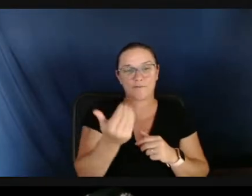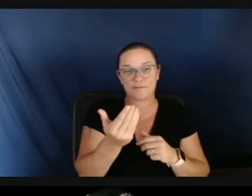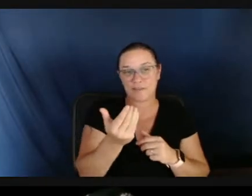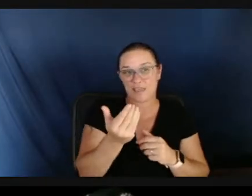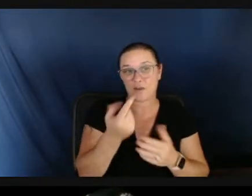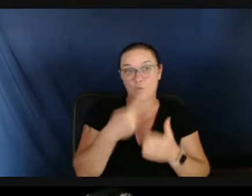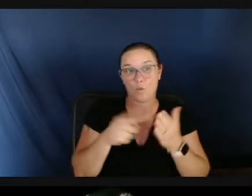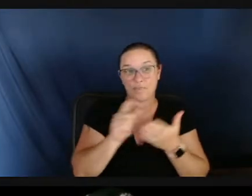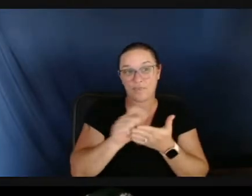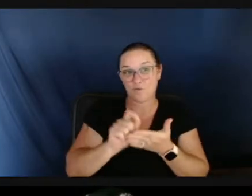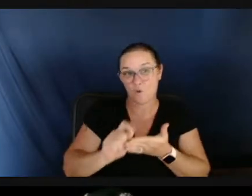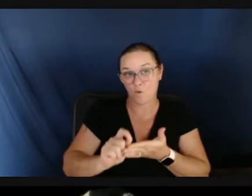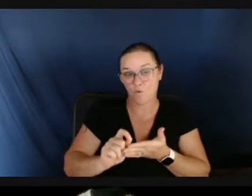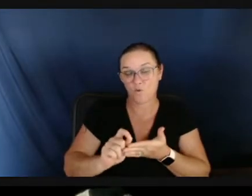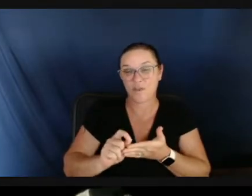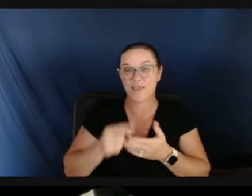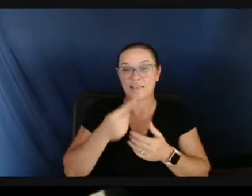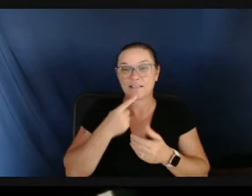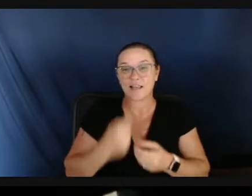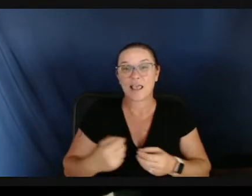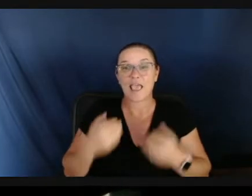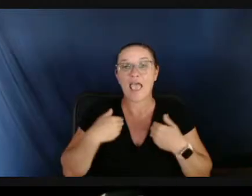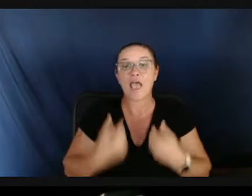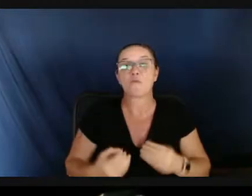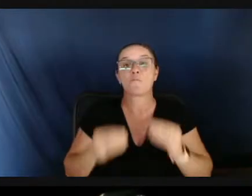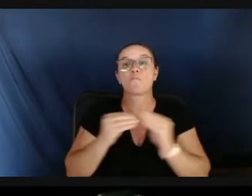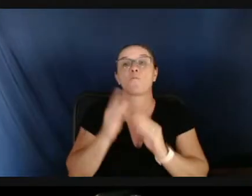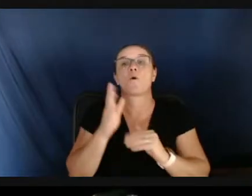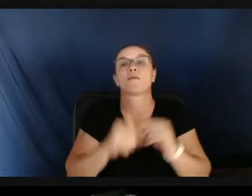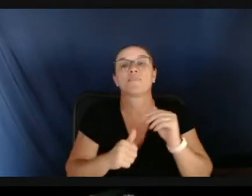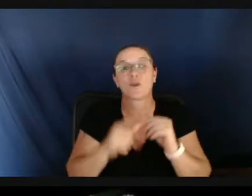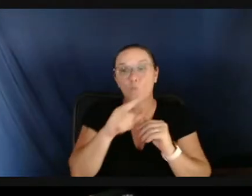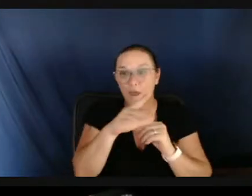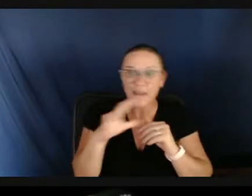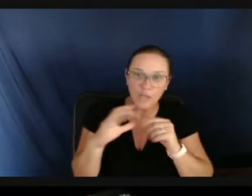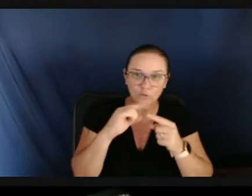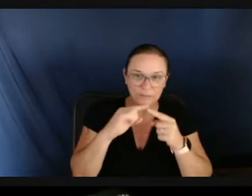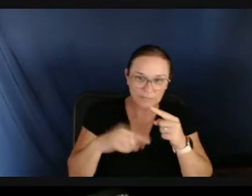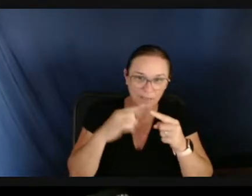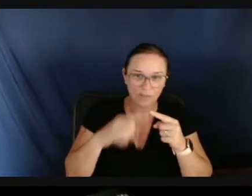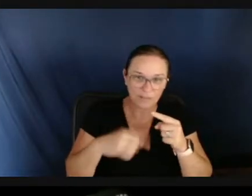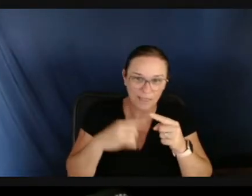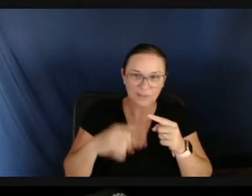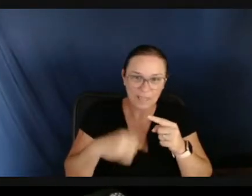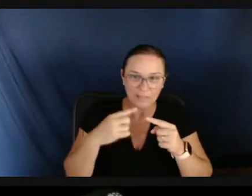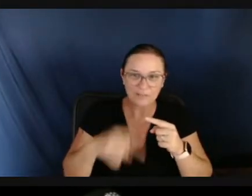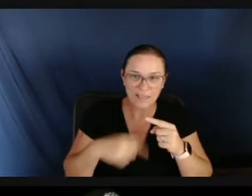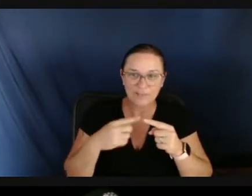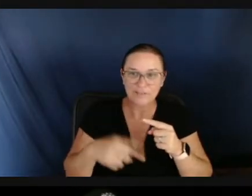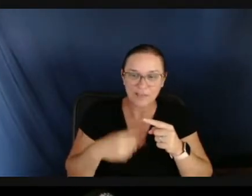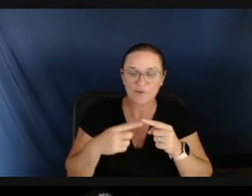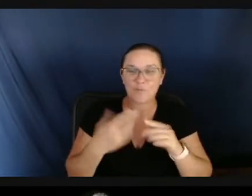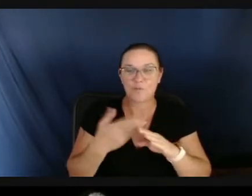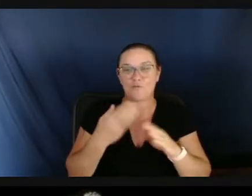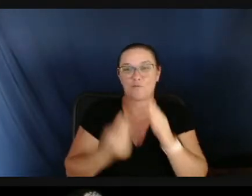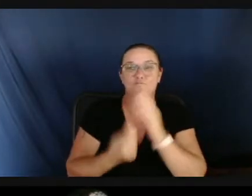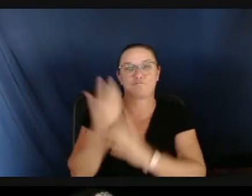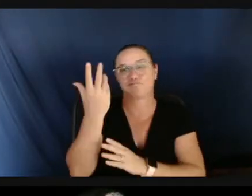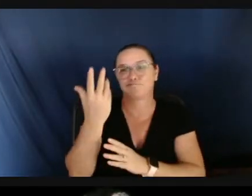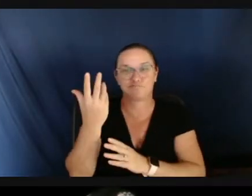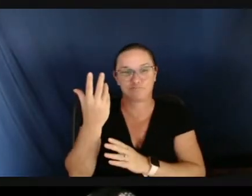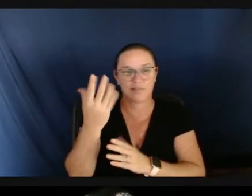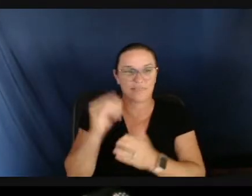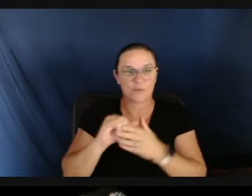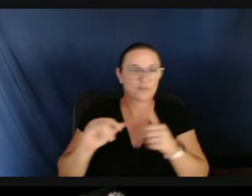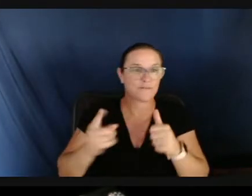they mentioned on that one had over 100 of these gas pistoning cycles in the buildup to that fountain. That was that